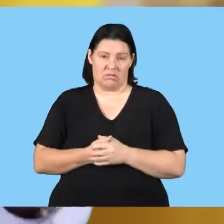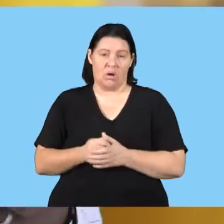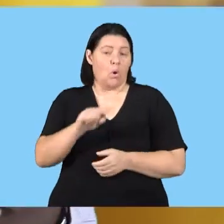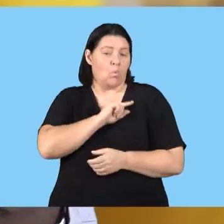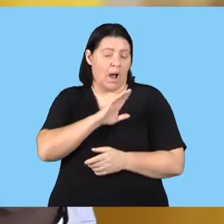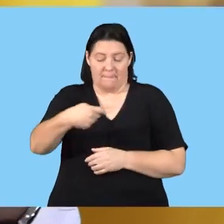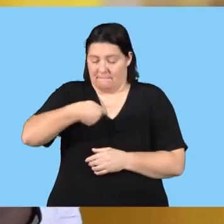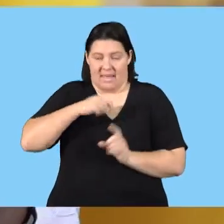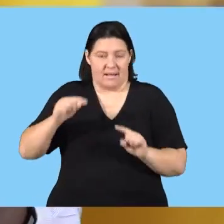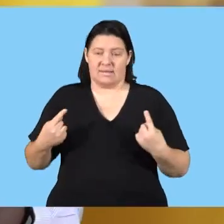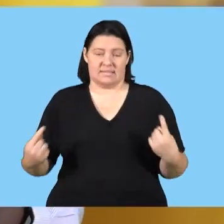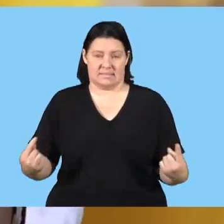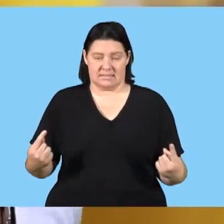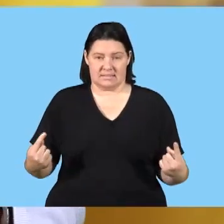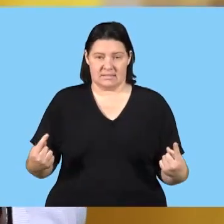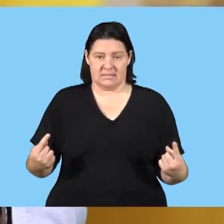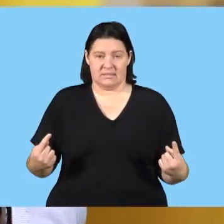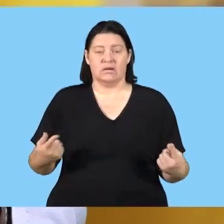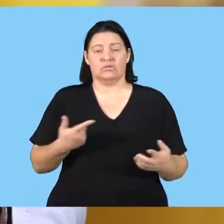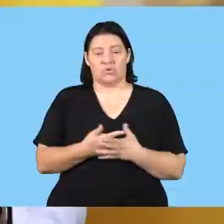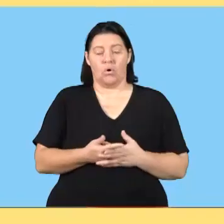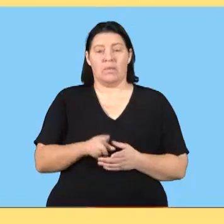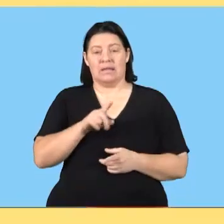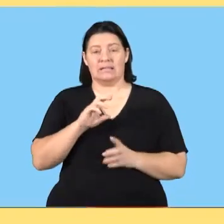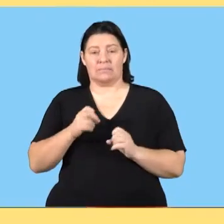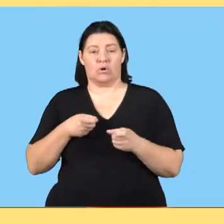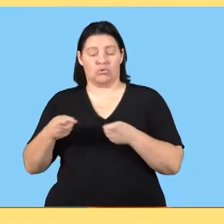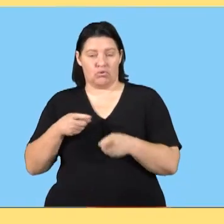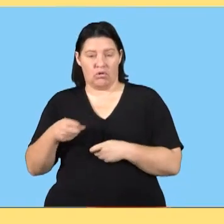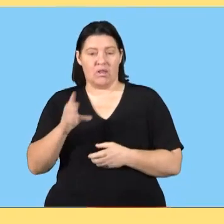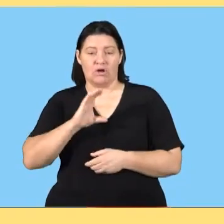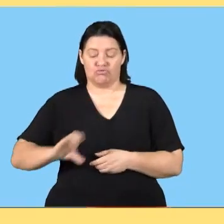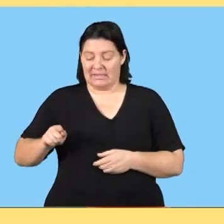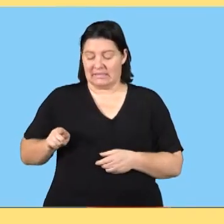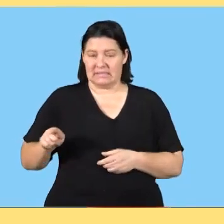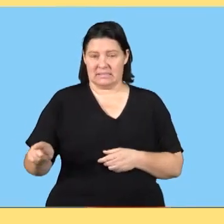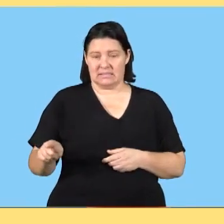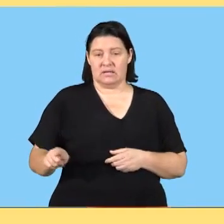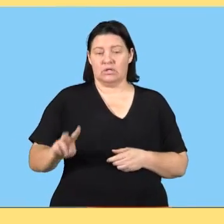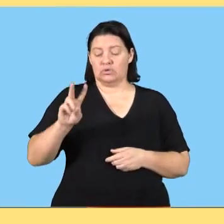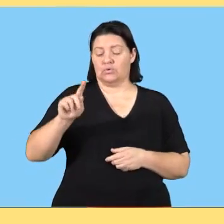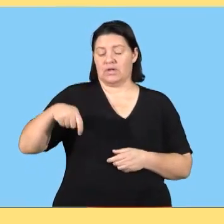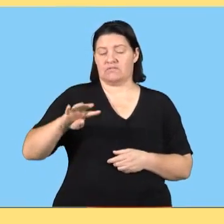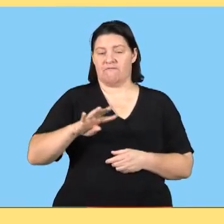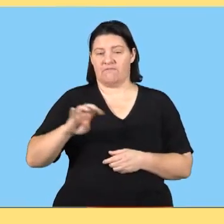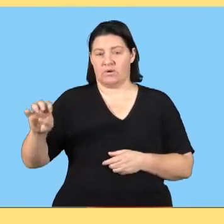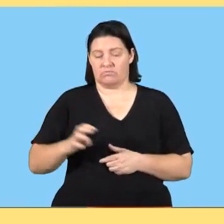the debtor cannot pay. So I'll come to my debtor's control and I credit it now